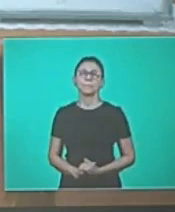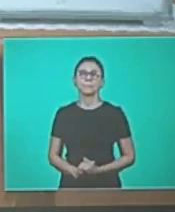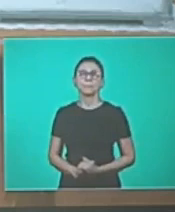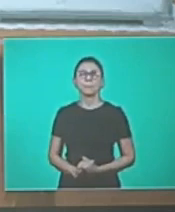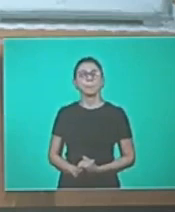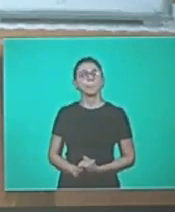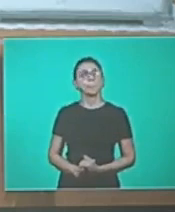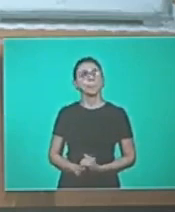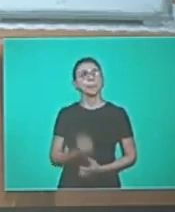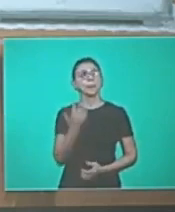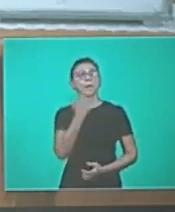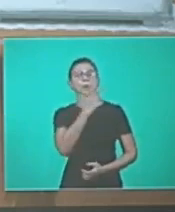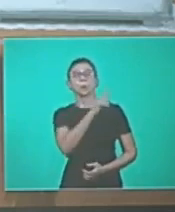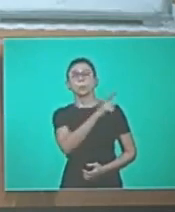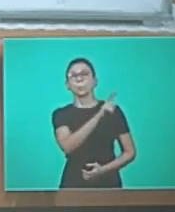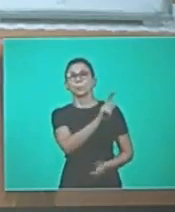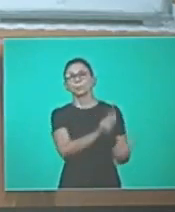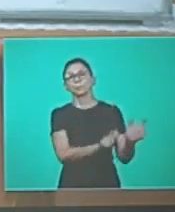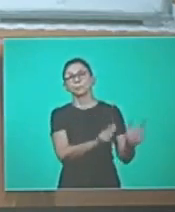is that